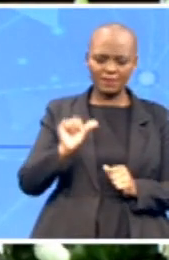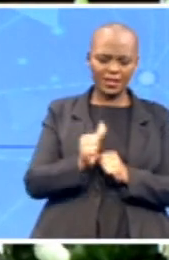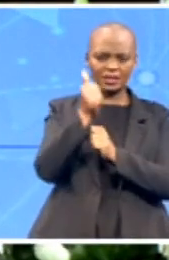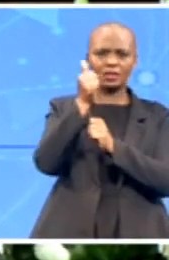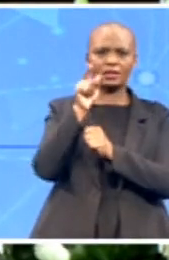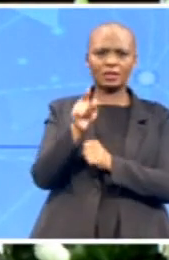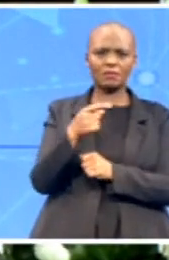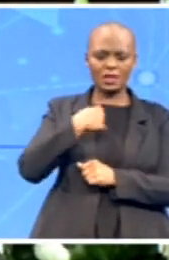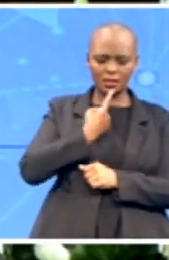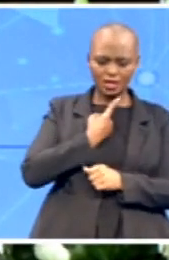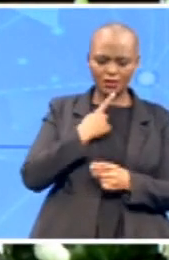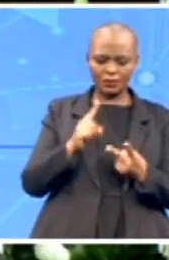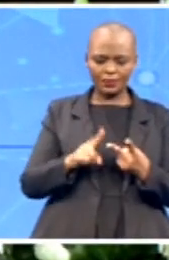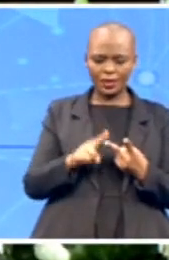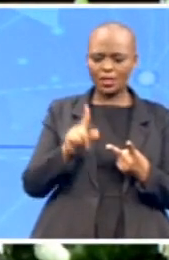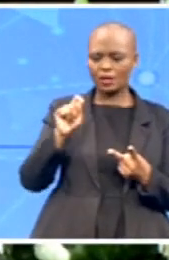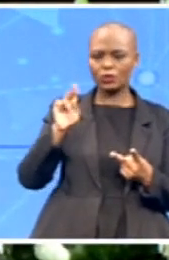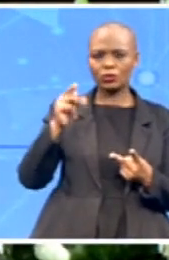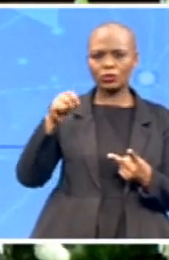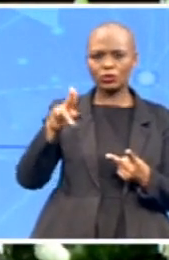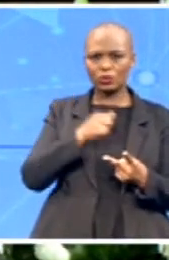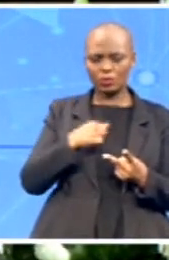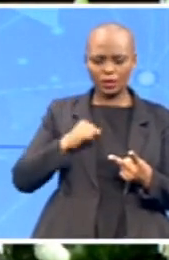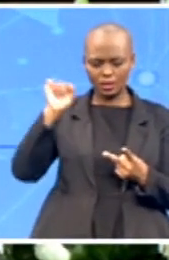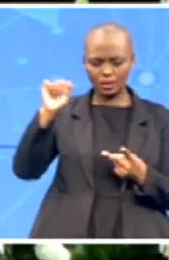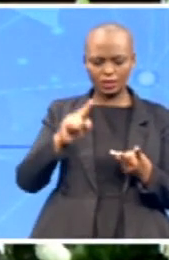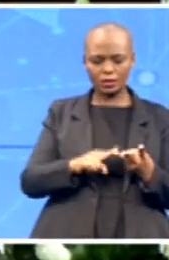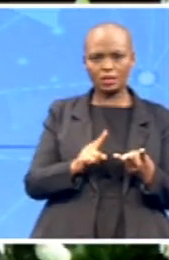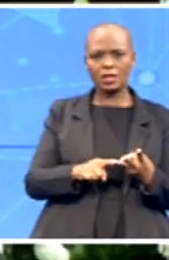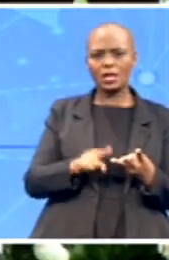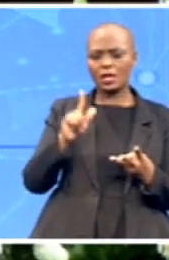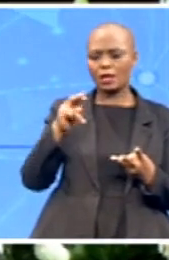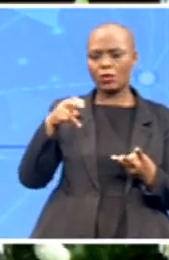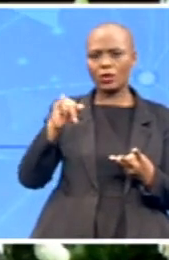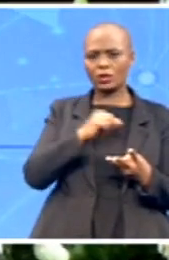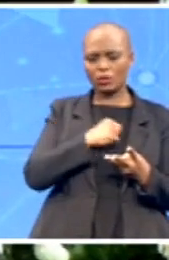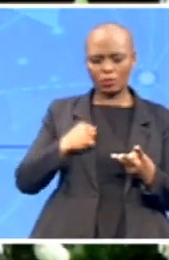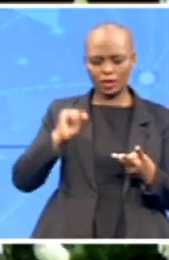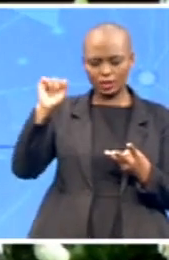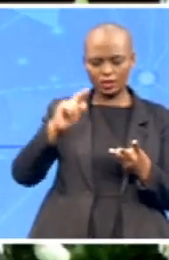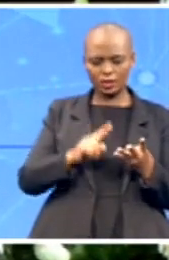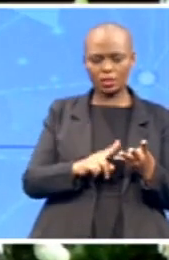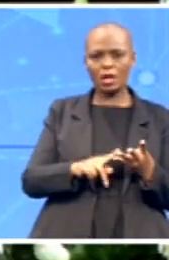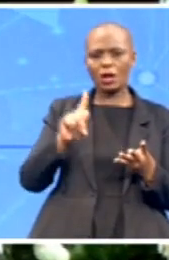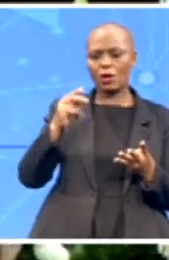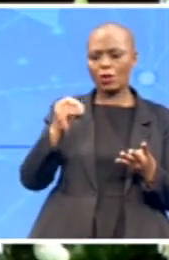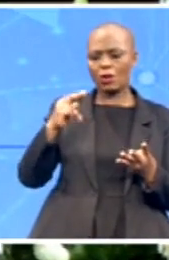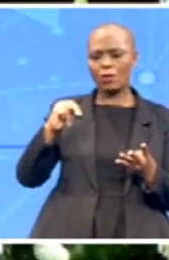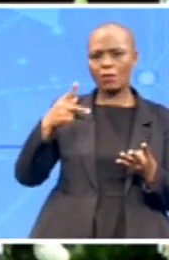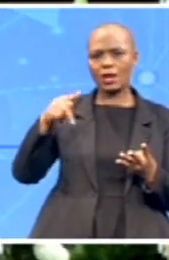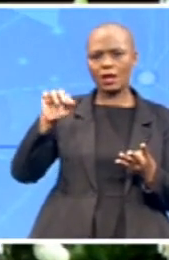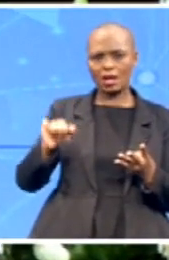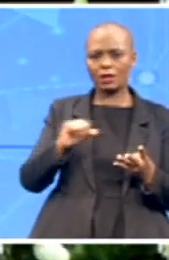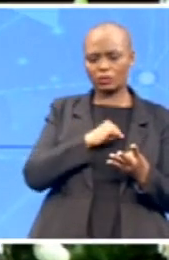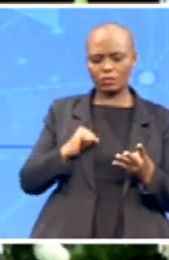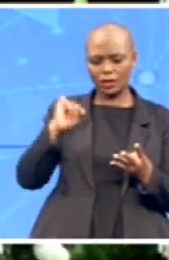Ngoni, Comrade Komphela. We were redeployed to Cape Town. But ha, Rito